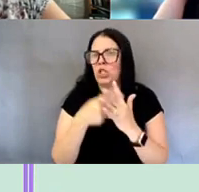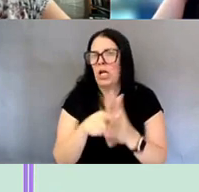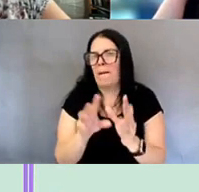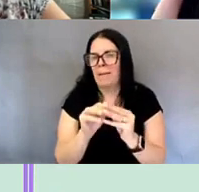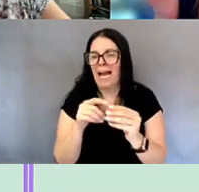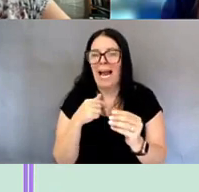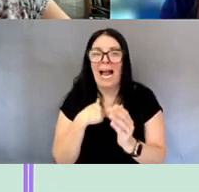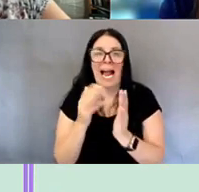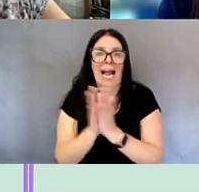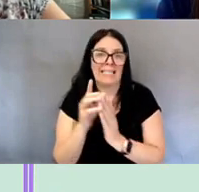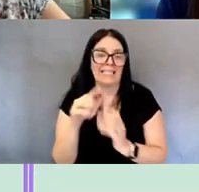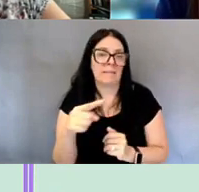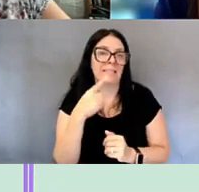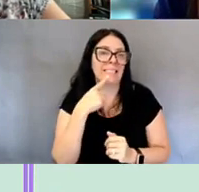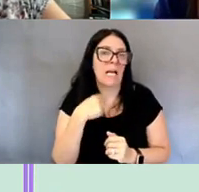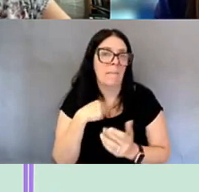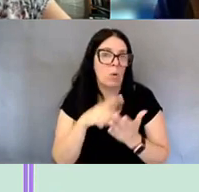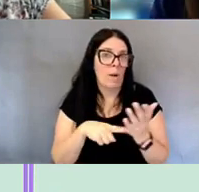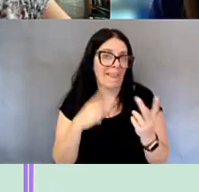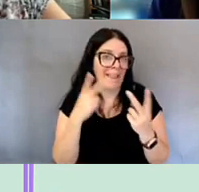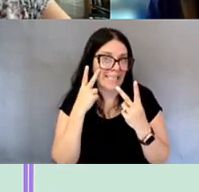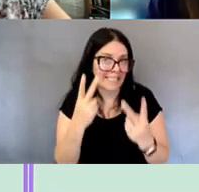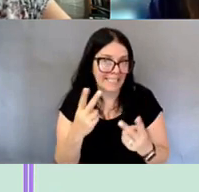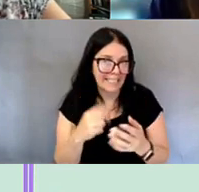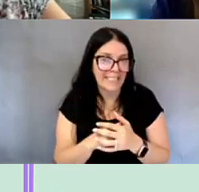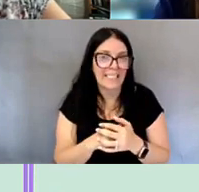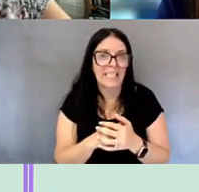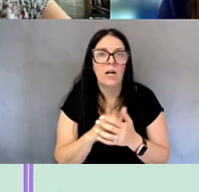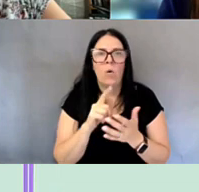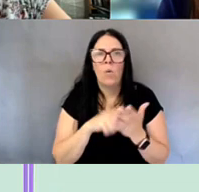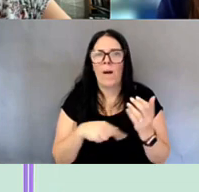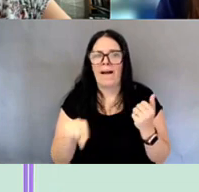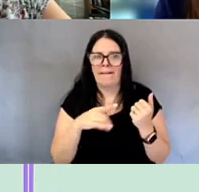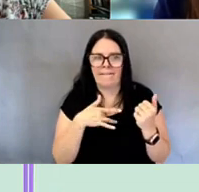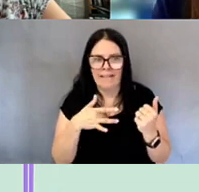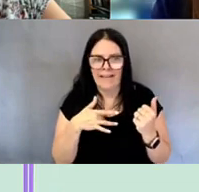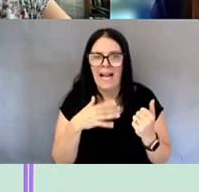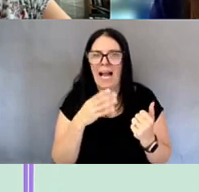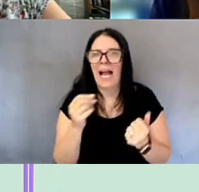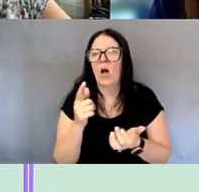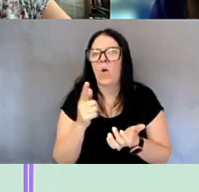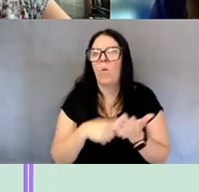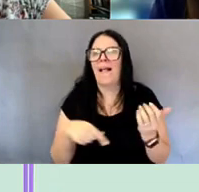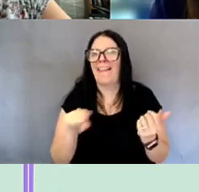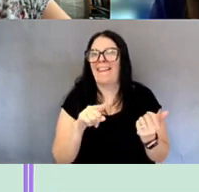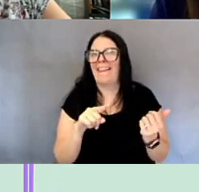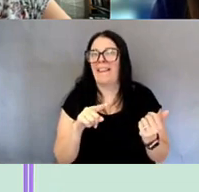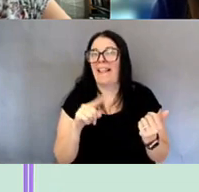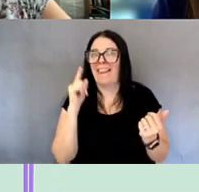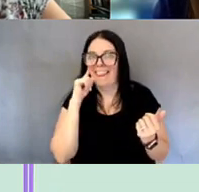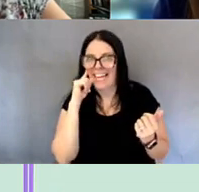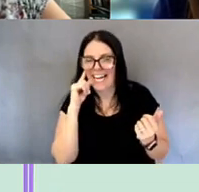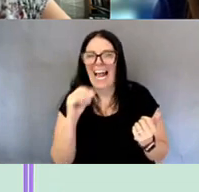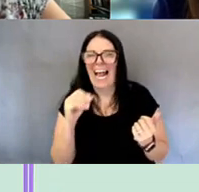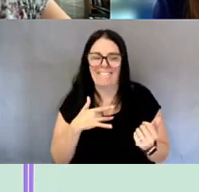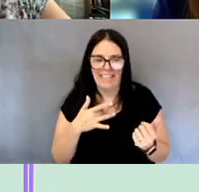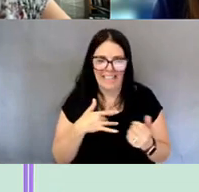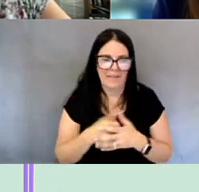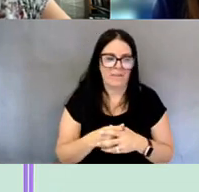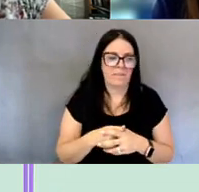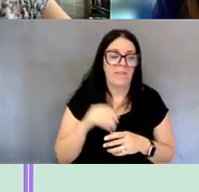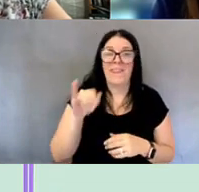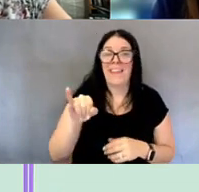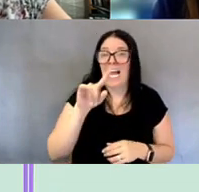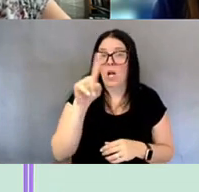me what they see, what this makes them think, and what this makes them feel. And the question